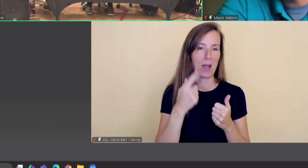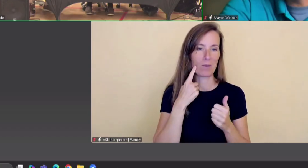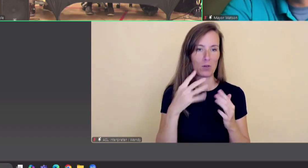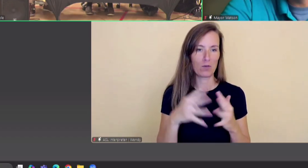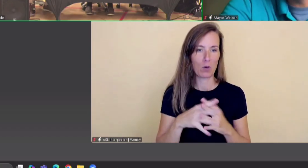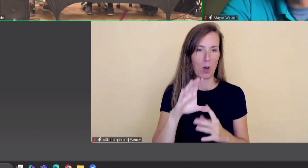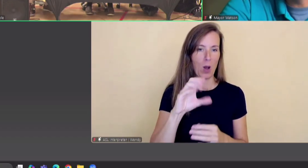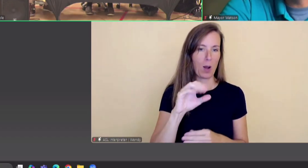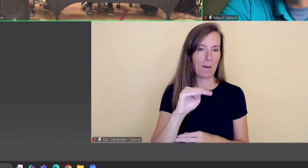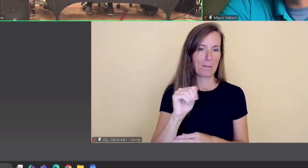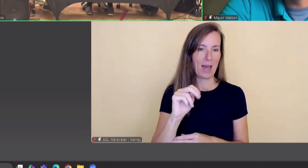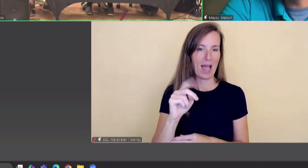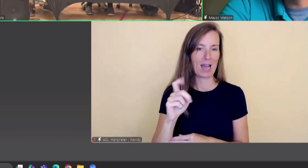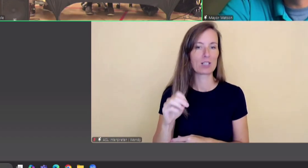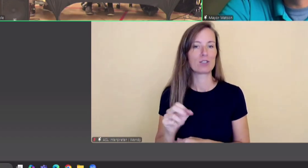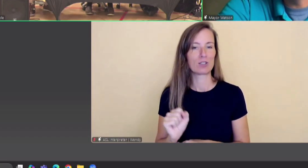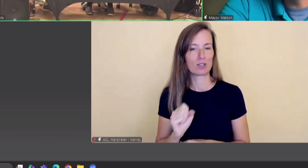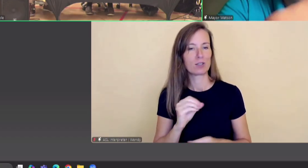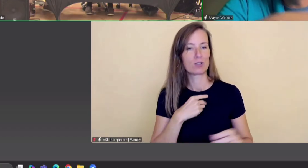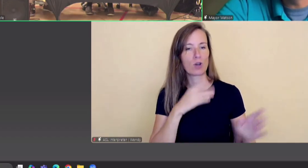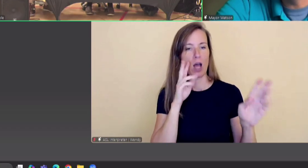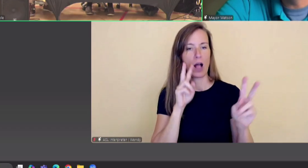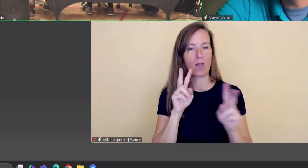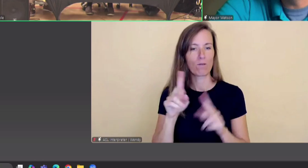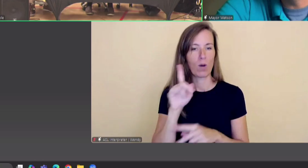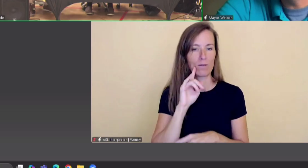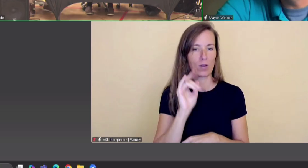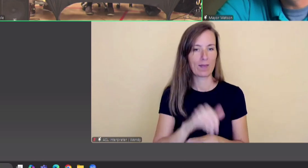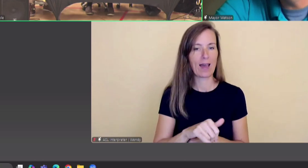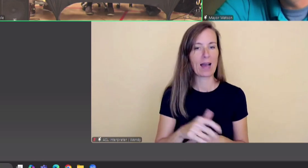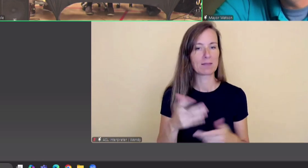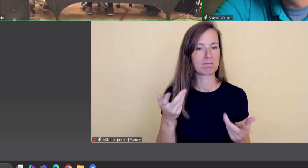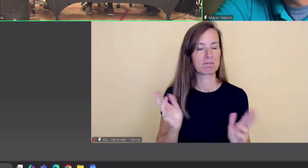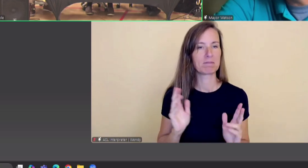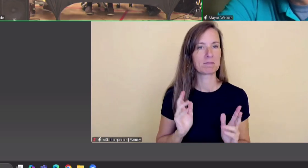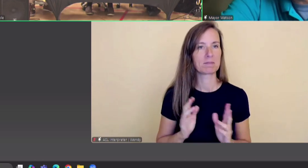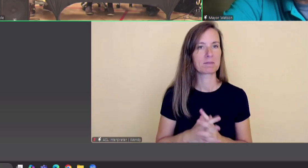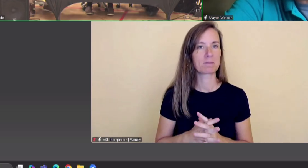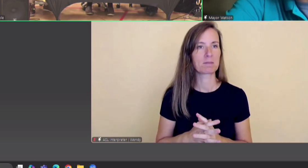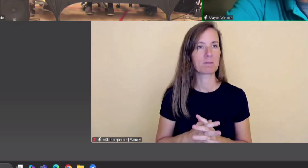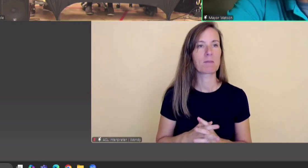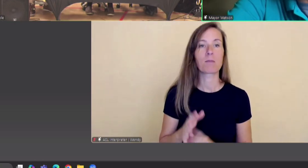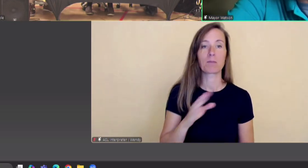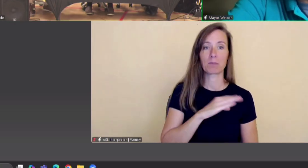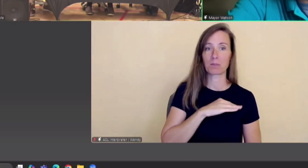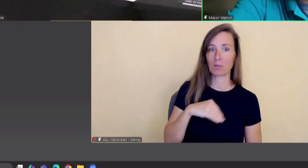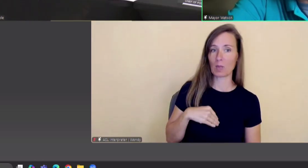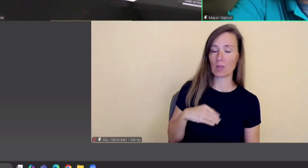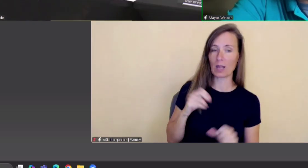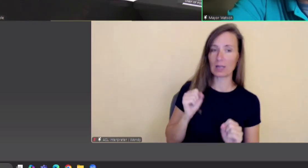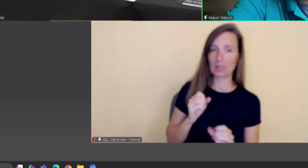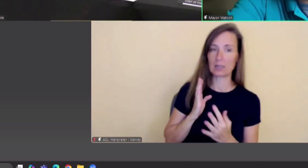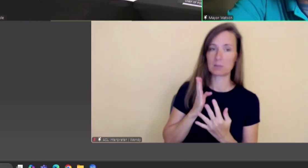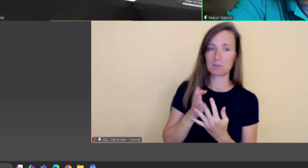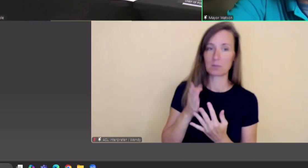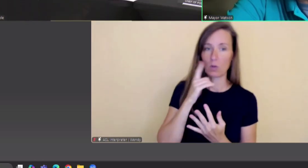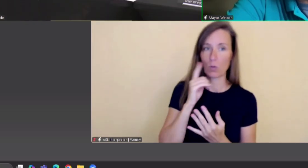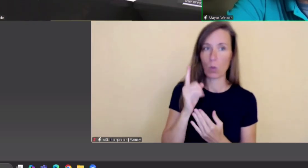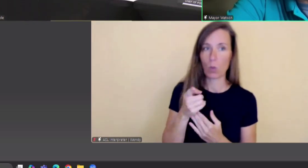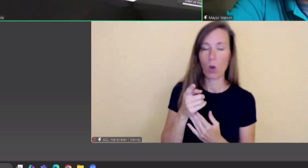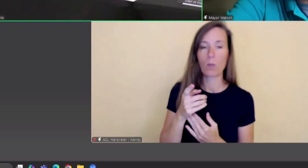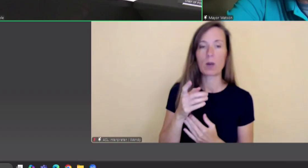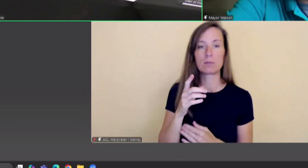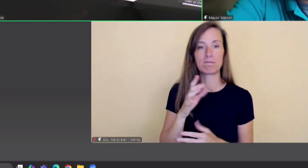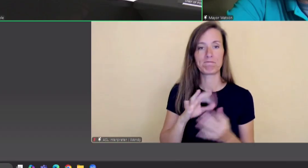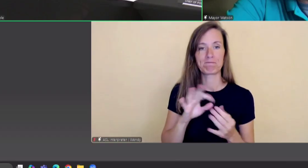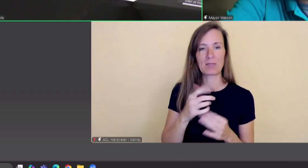back. Mayor, if I can interject just for a moment. The Yes. chief just informed me that we have a